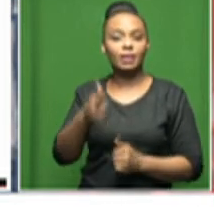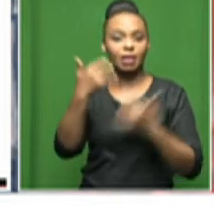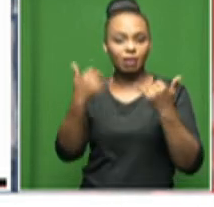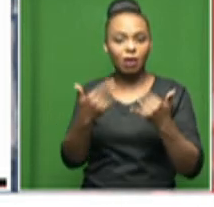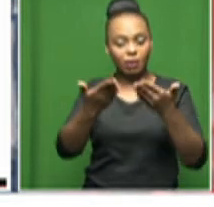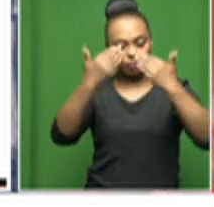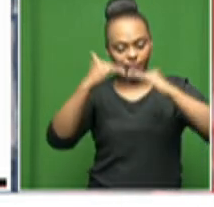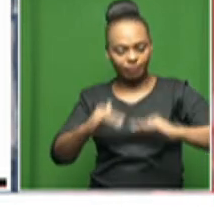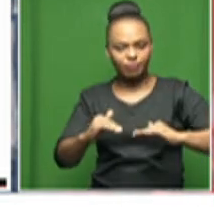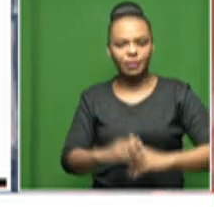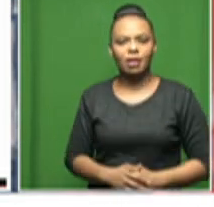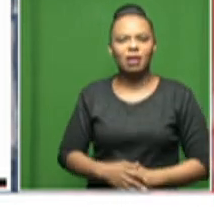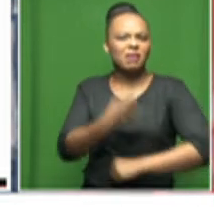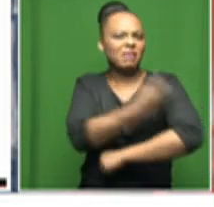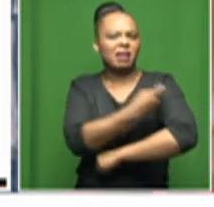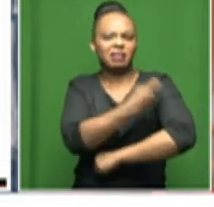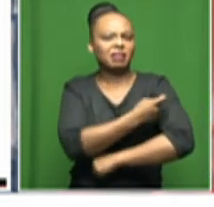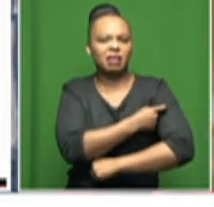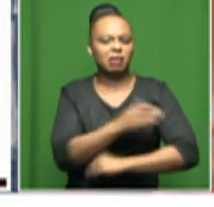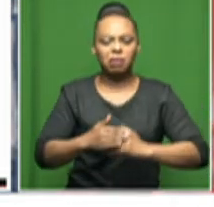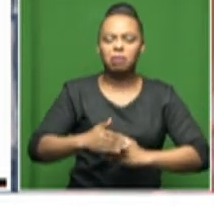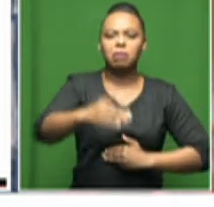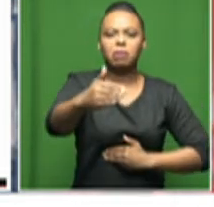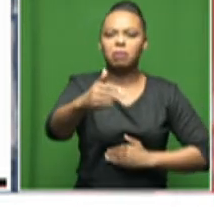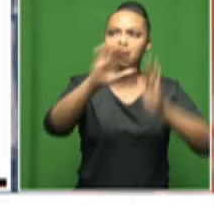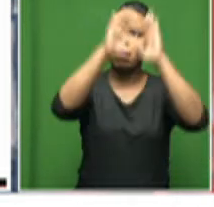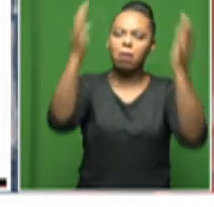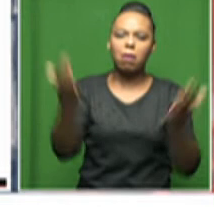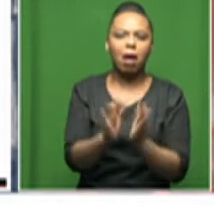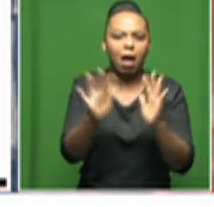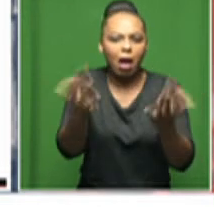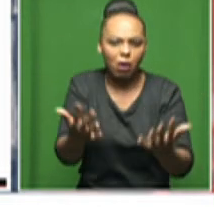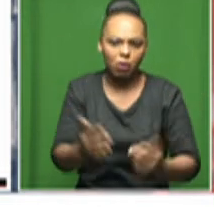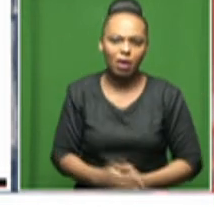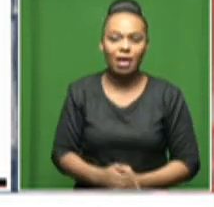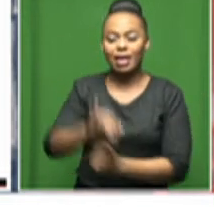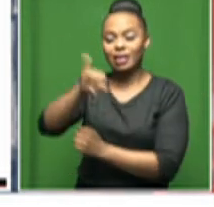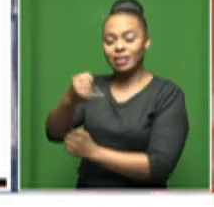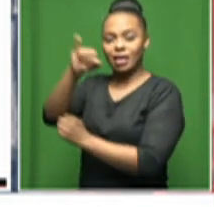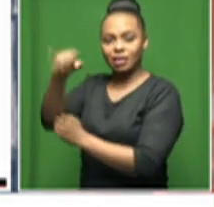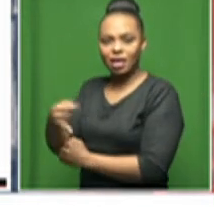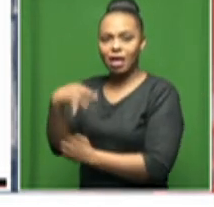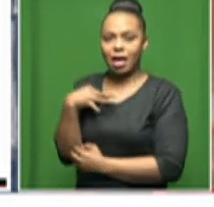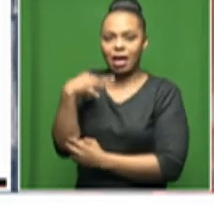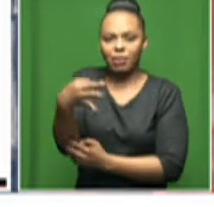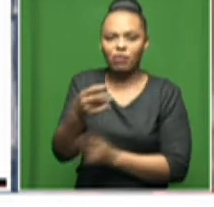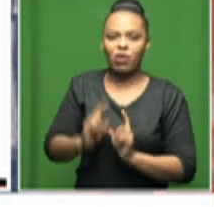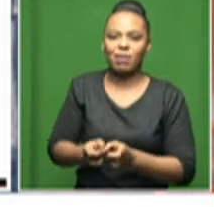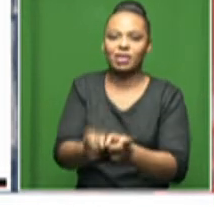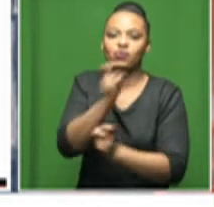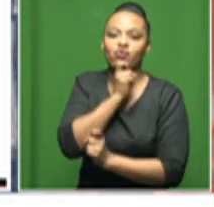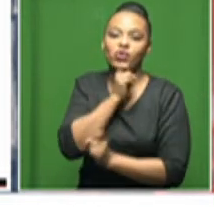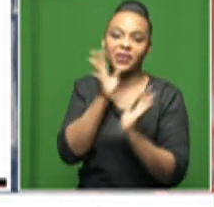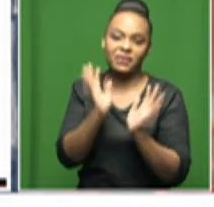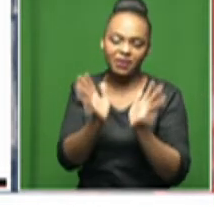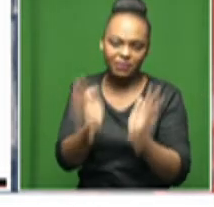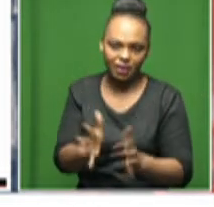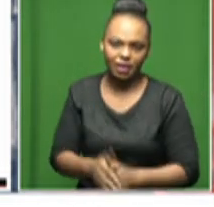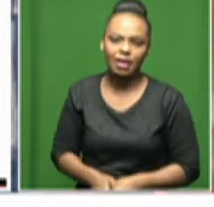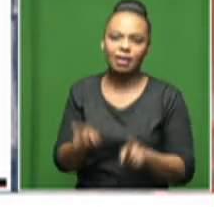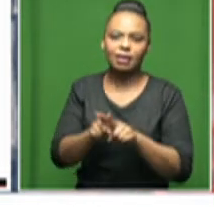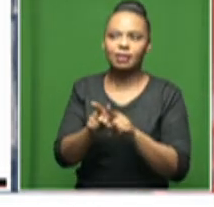vaccine? Where are we going with it at a global level? So I need to tell you that J&J have applied for emergency use and have submitted a